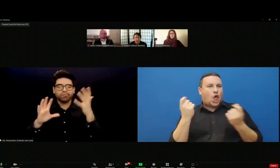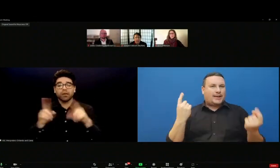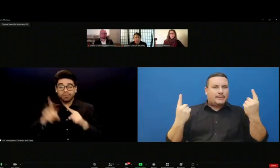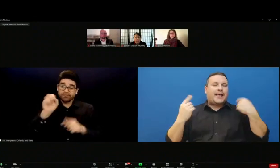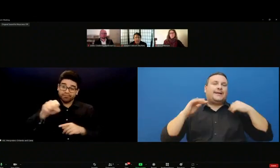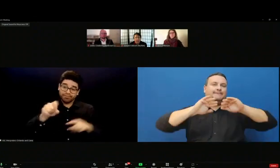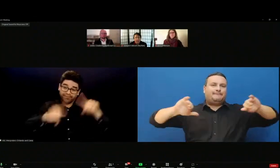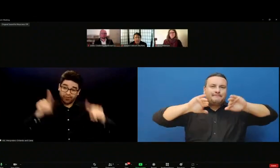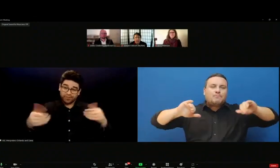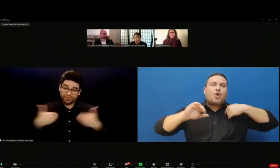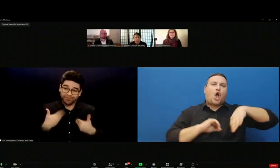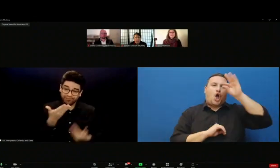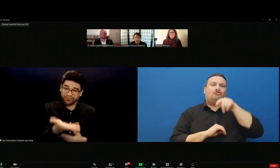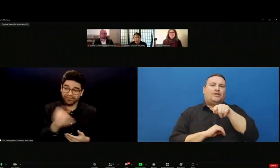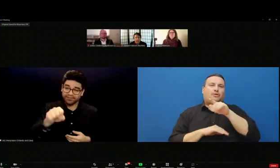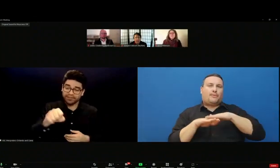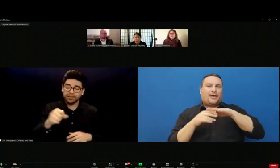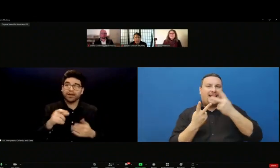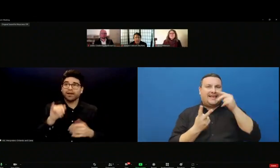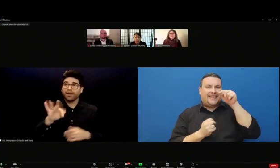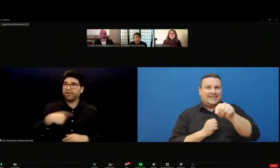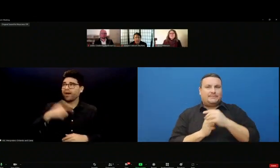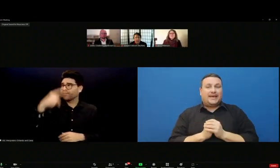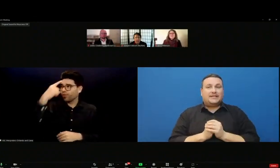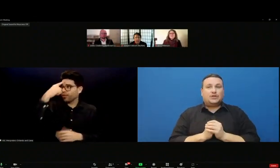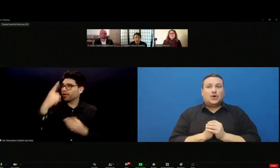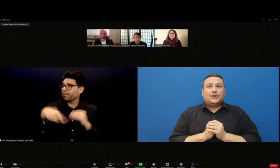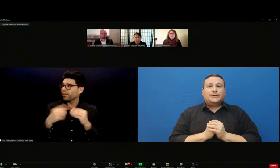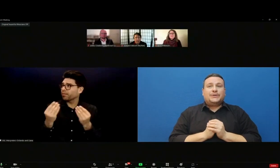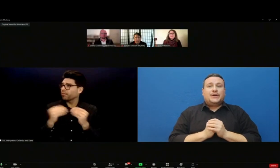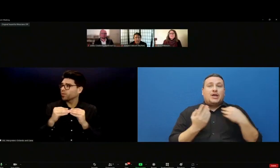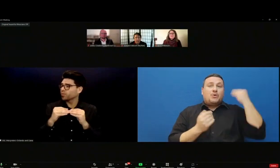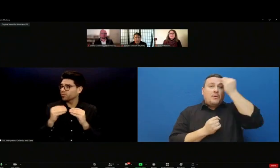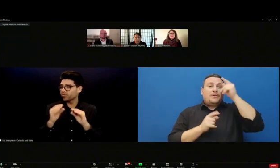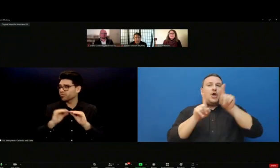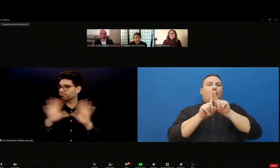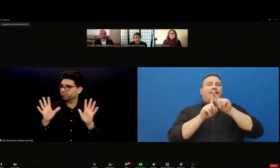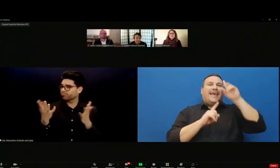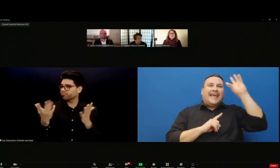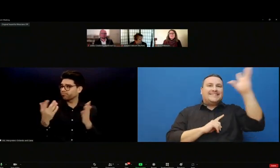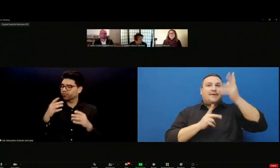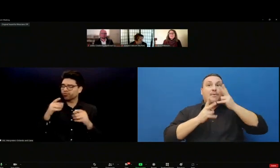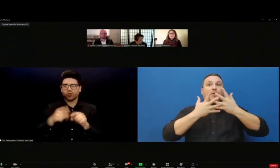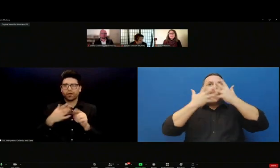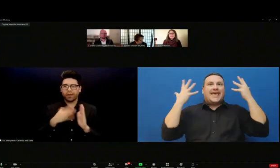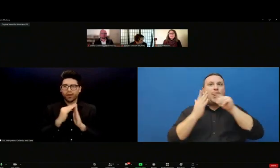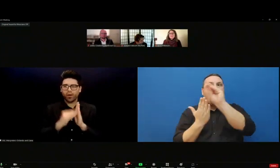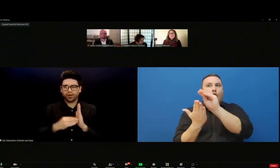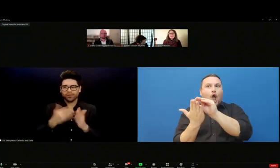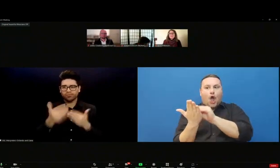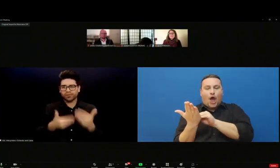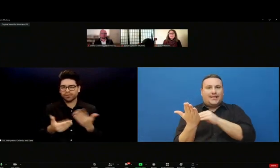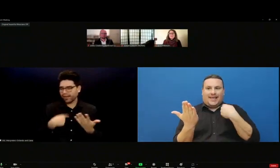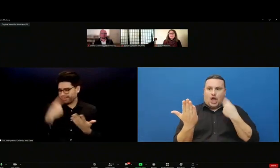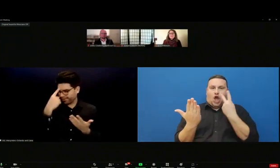there. And if I have to think about the clearest case during coding that I noticed, it has to do with the